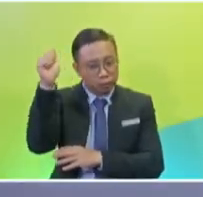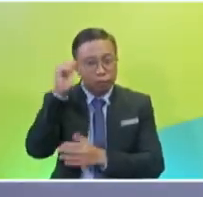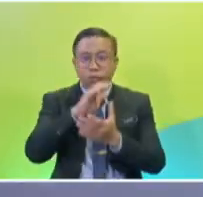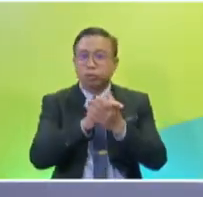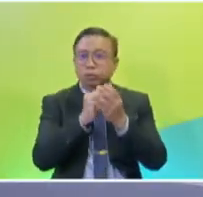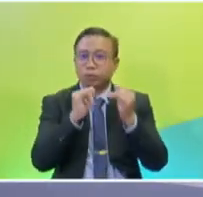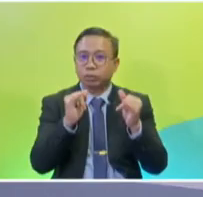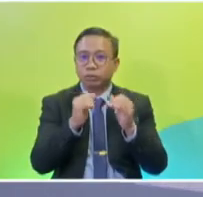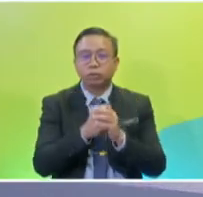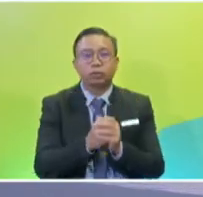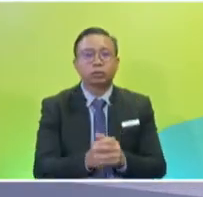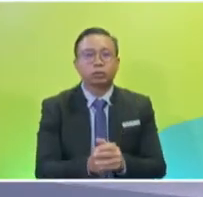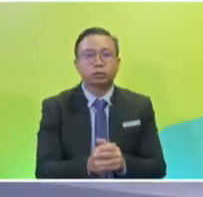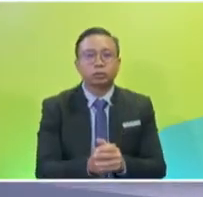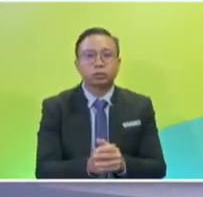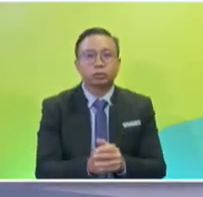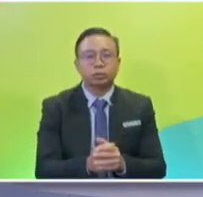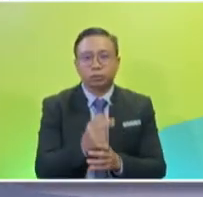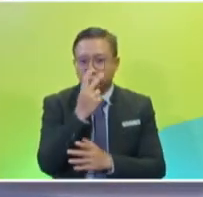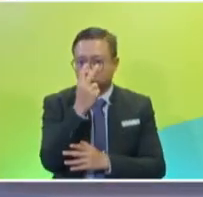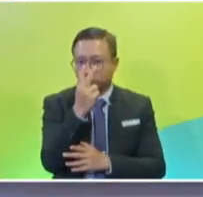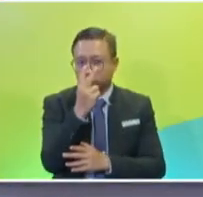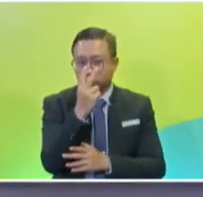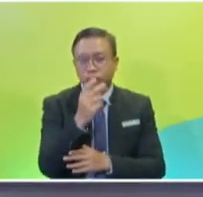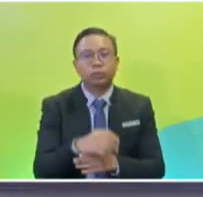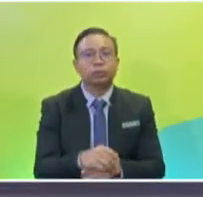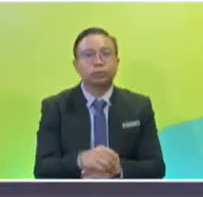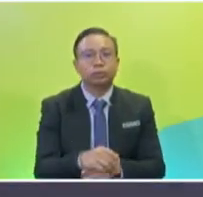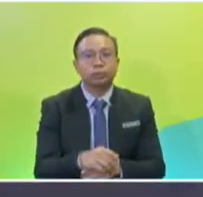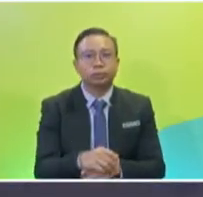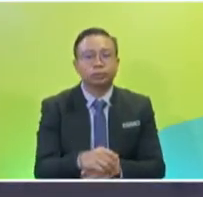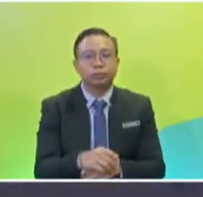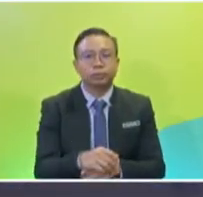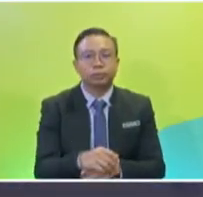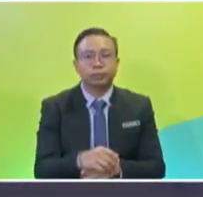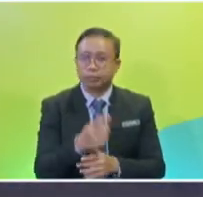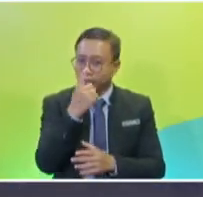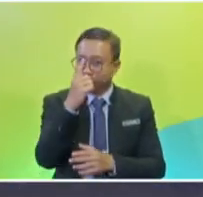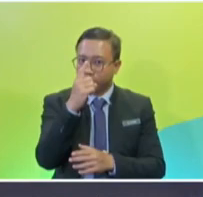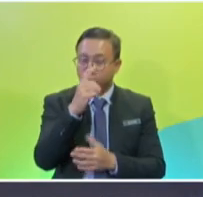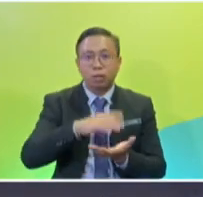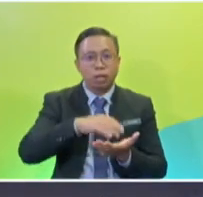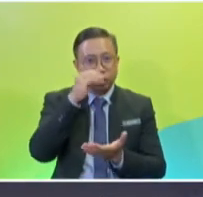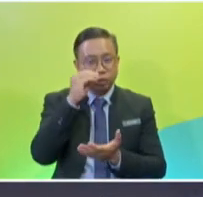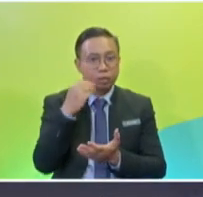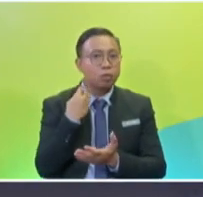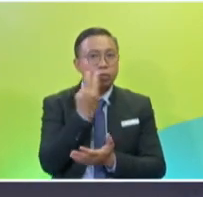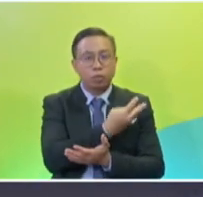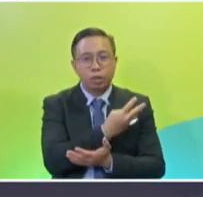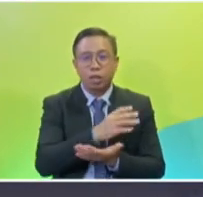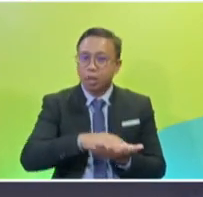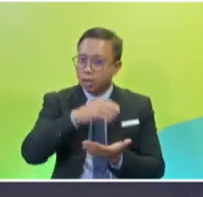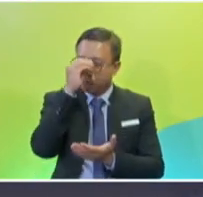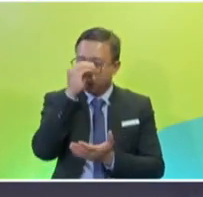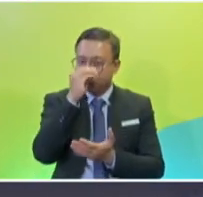Sejahtera, you're watching EduwebTV KPM today with me, Shafika Farahin. And for this lesson, we are going to be